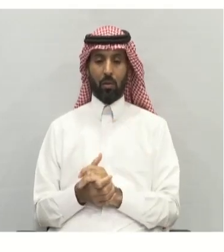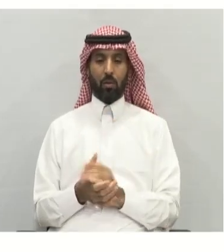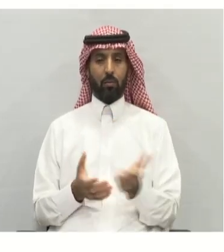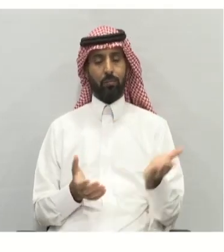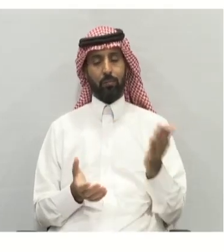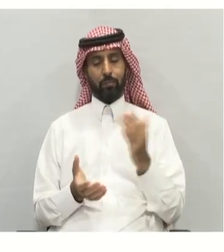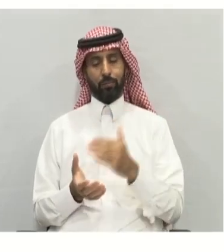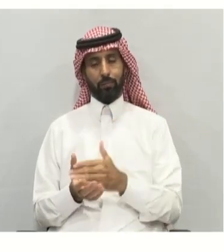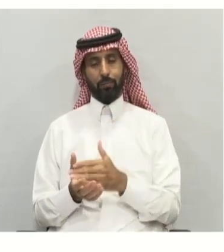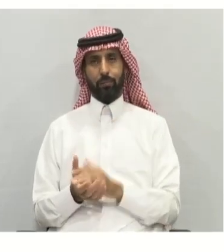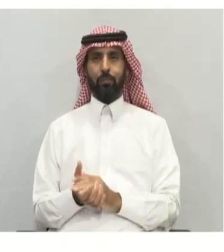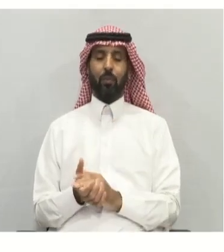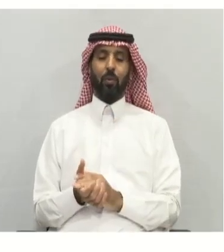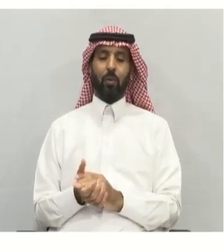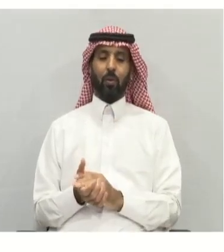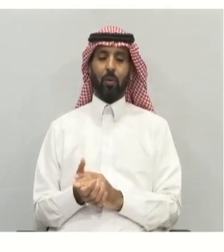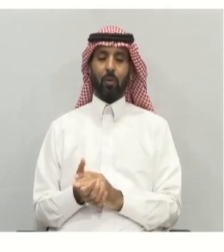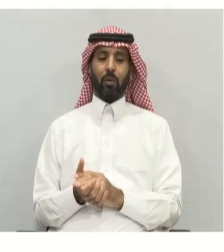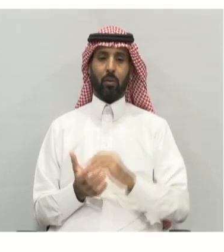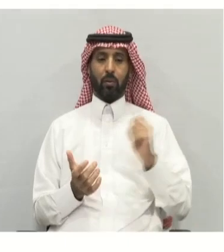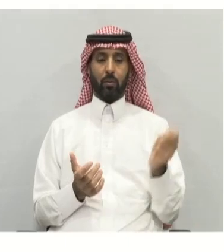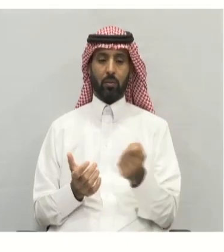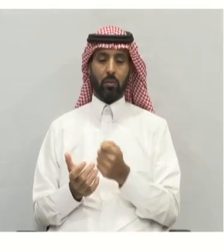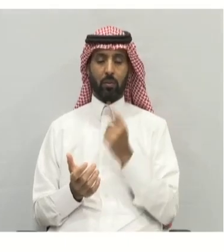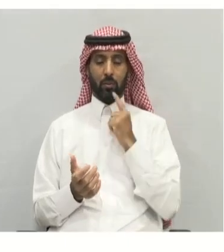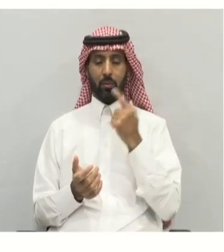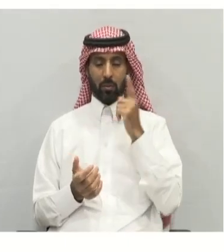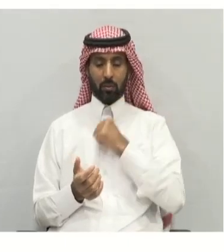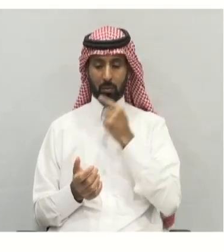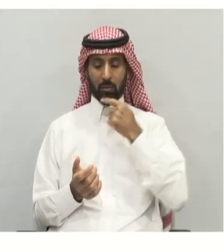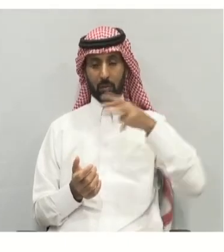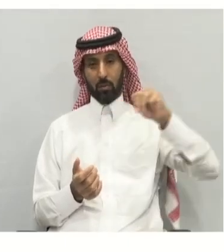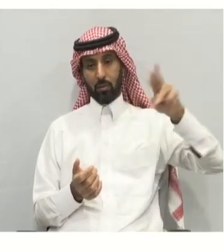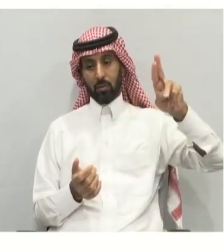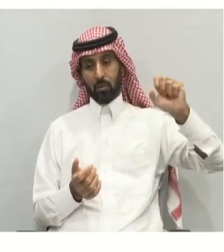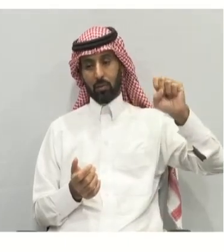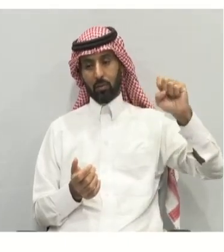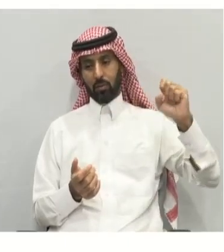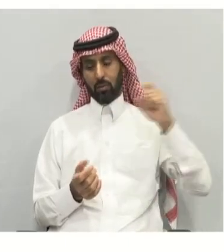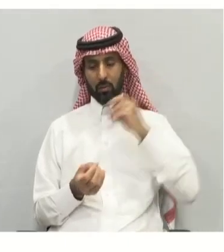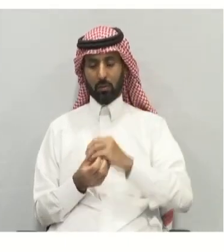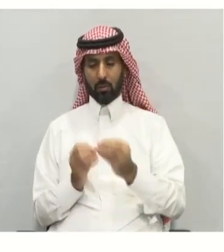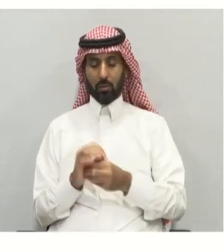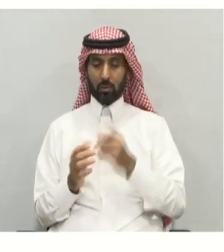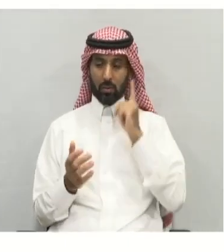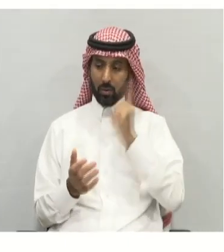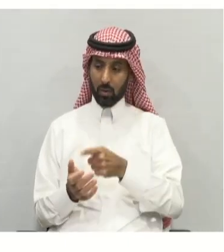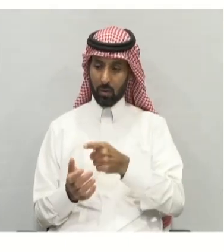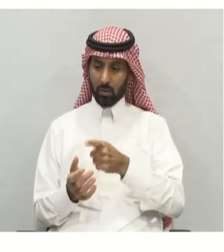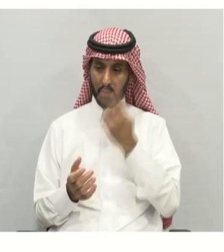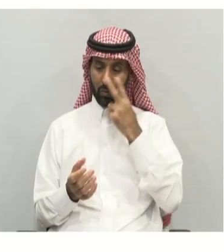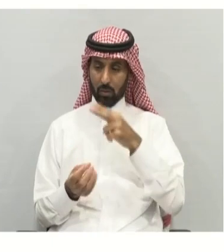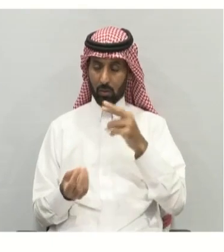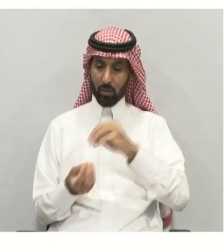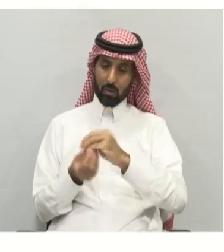we did answer a couple of questions about must. For example, the first one, change the imperatives that you can see